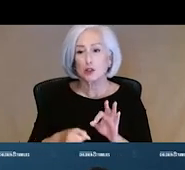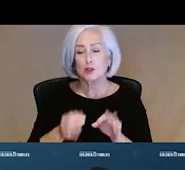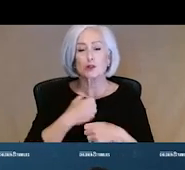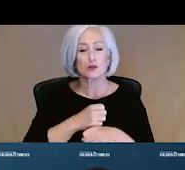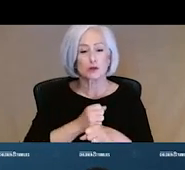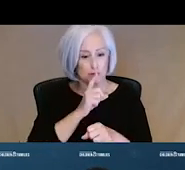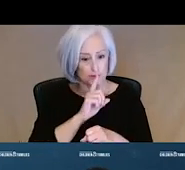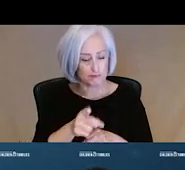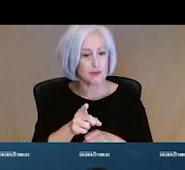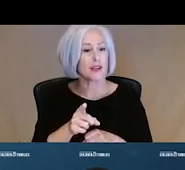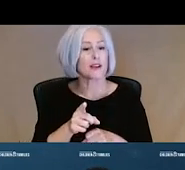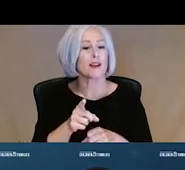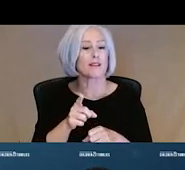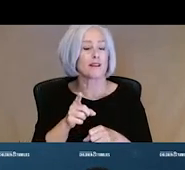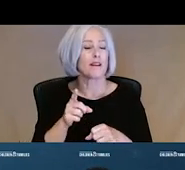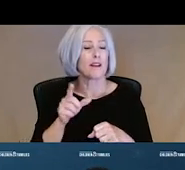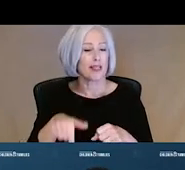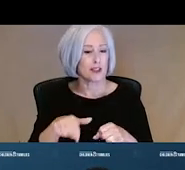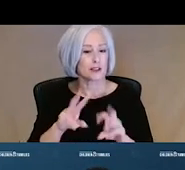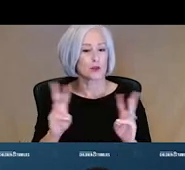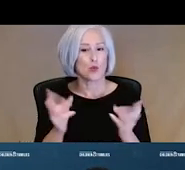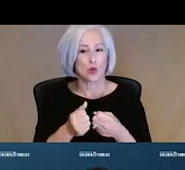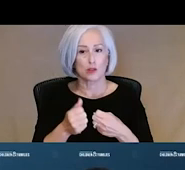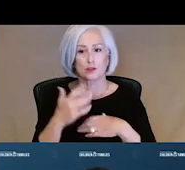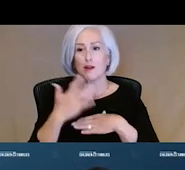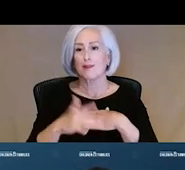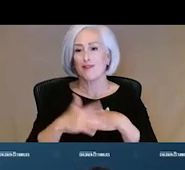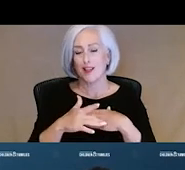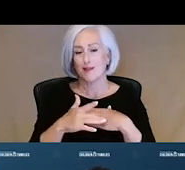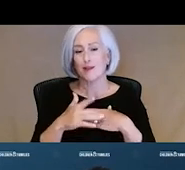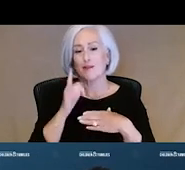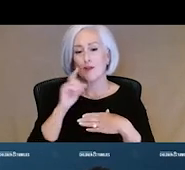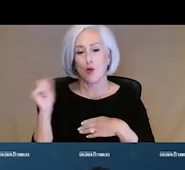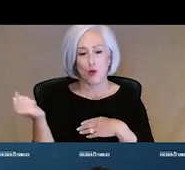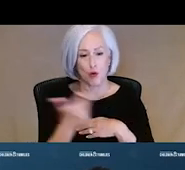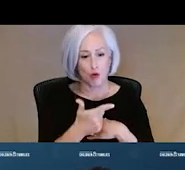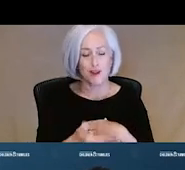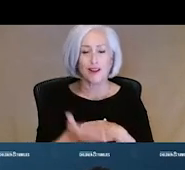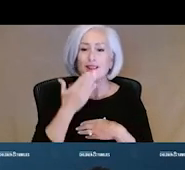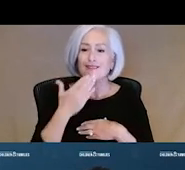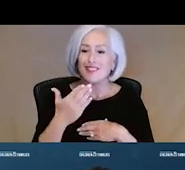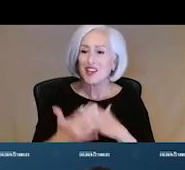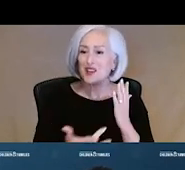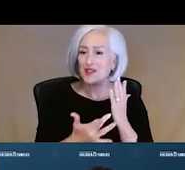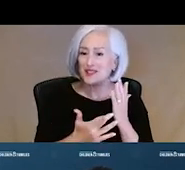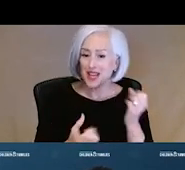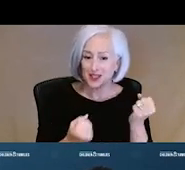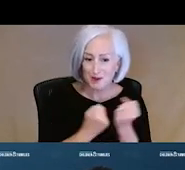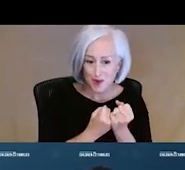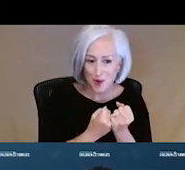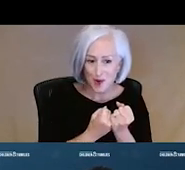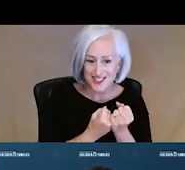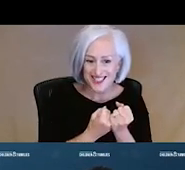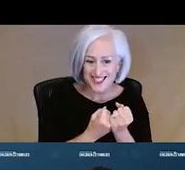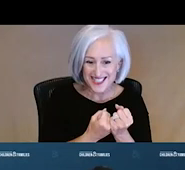very capable tech support staff. We're so appreciative. I'm popping the form. Like, in case you didn't know, we really wanted you to fill out the survey. I'm